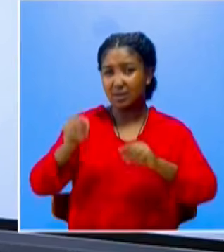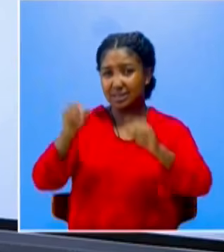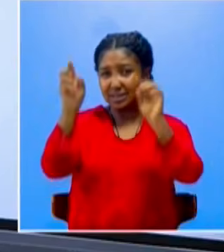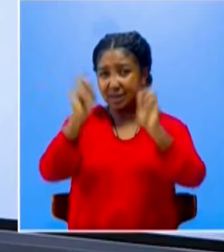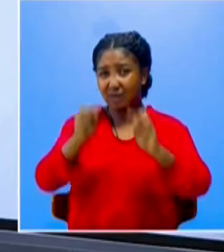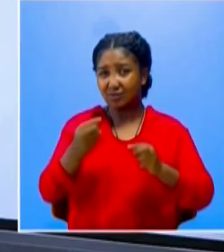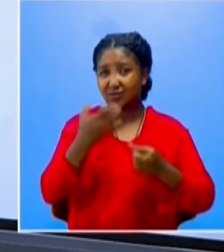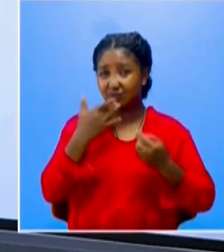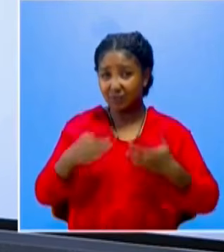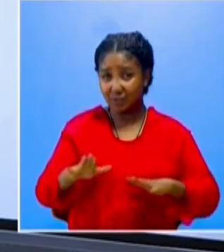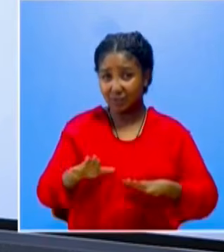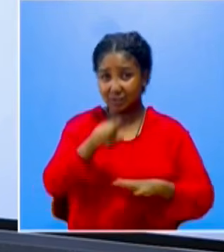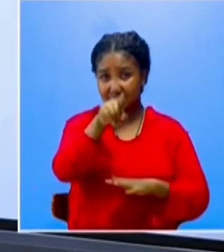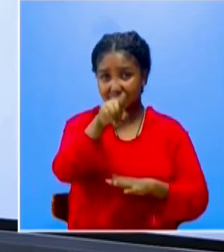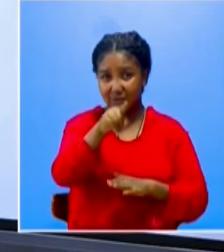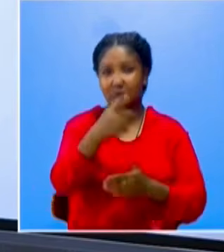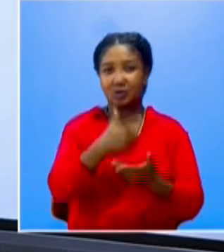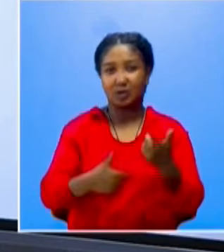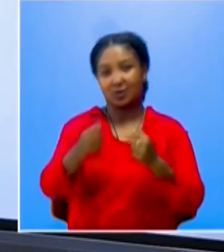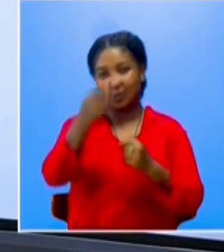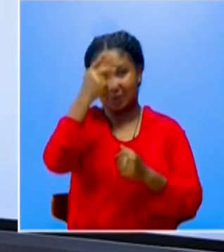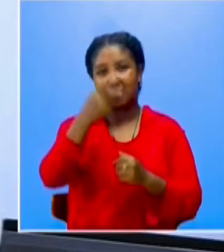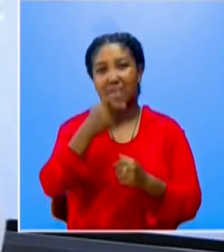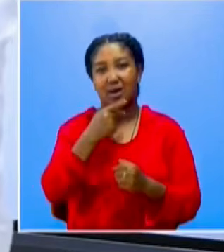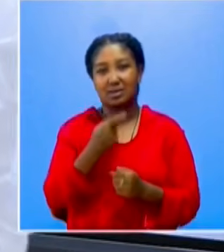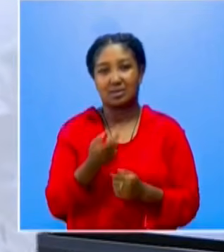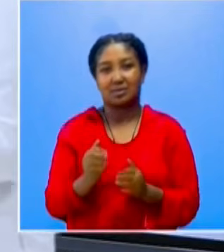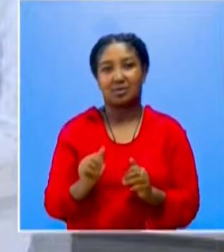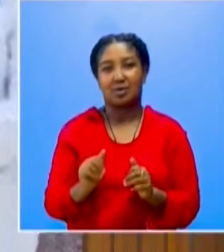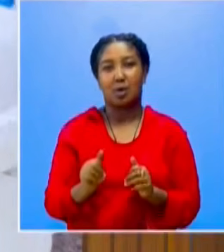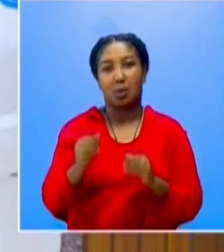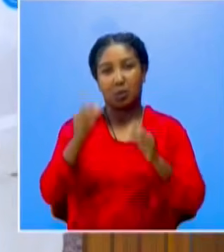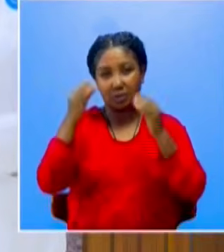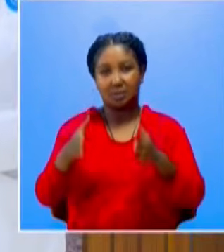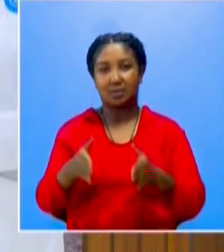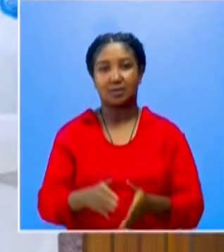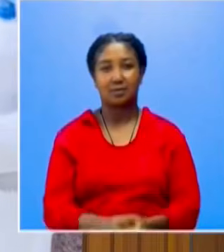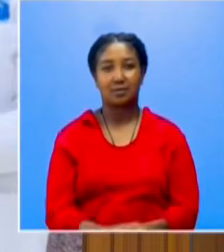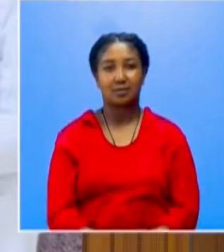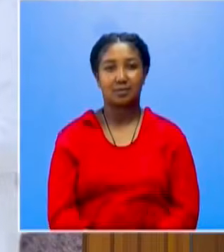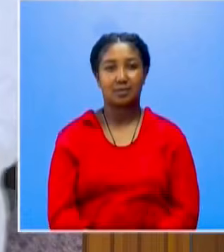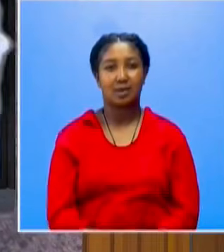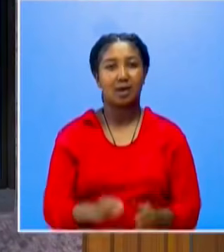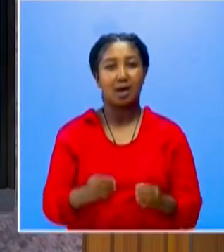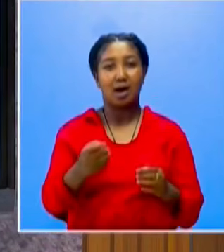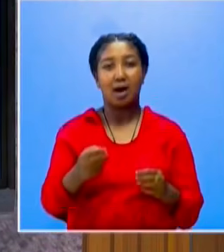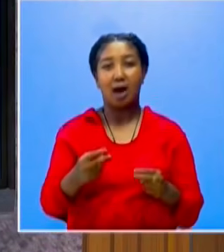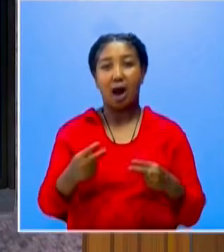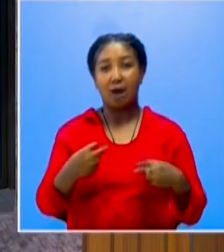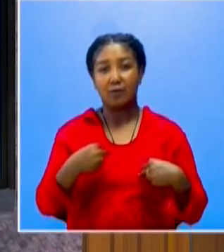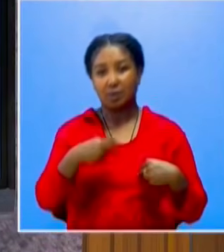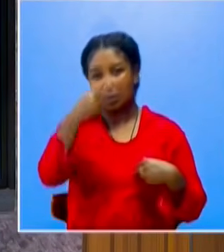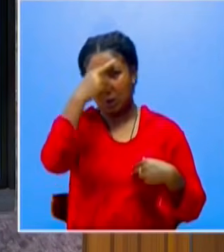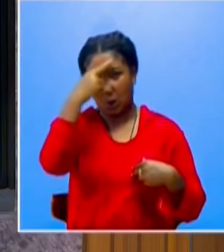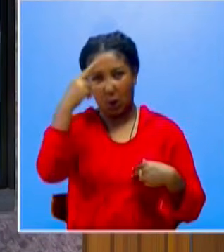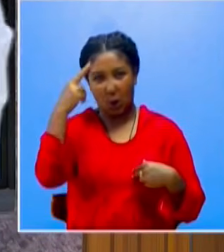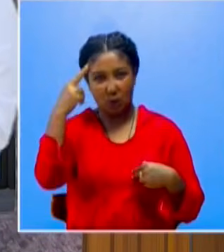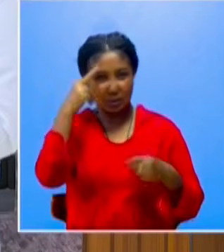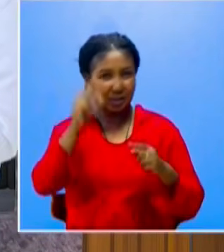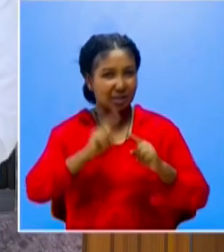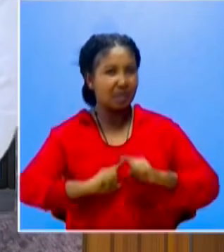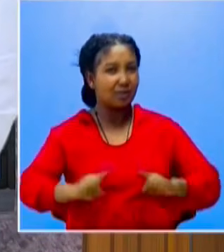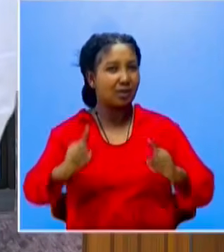structure? Discuss with your parents or with your teacher. Have you seen this because in a